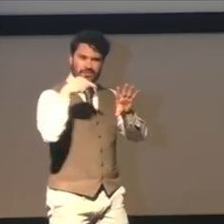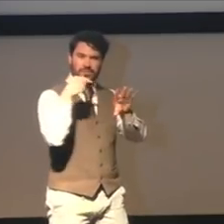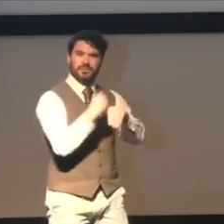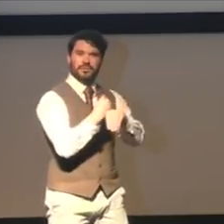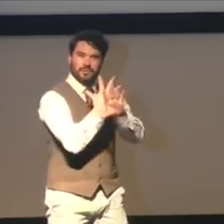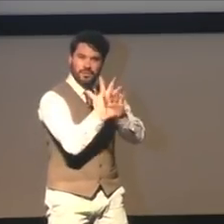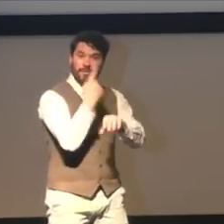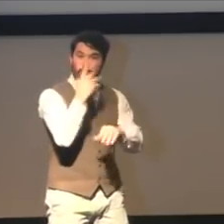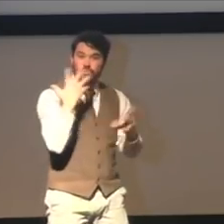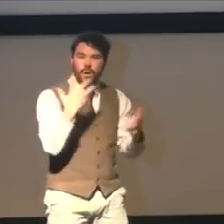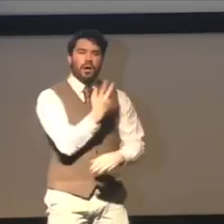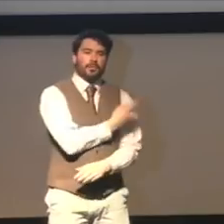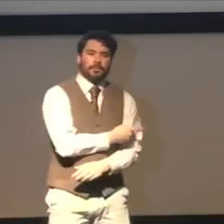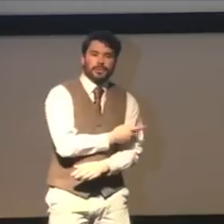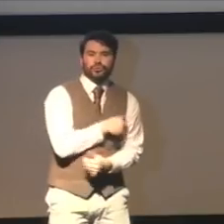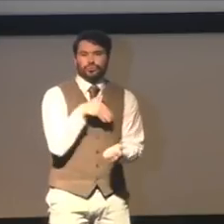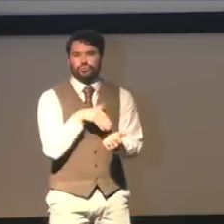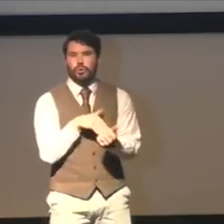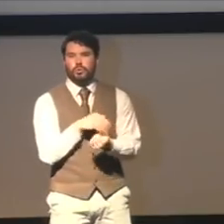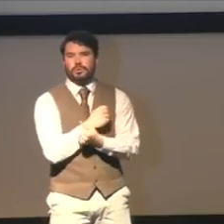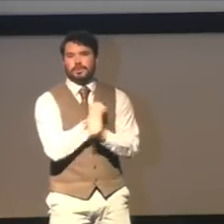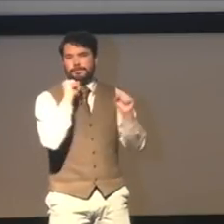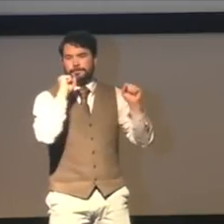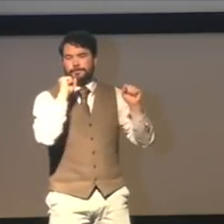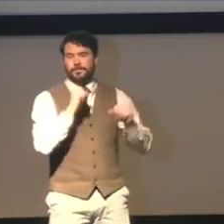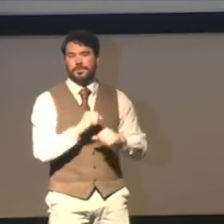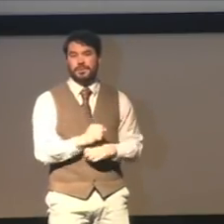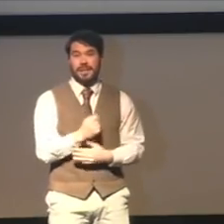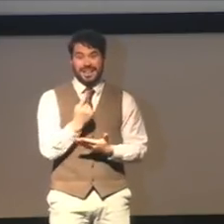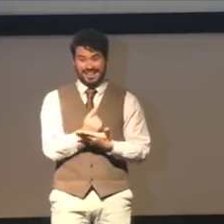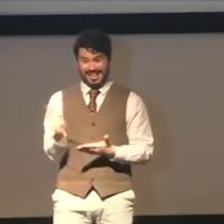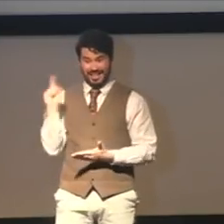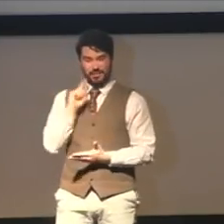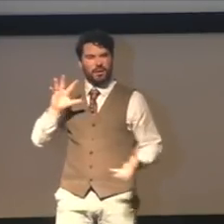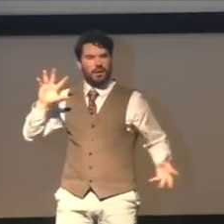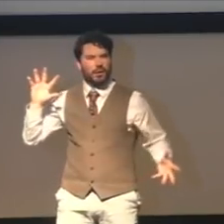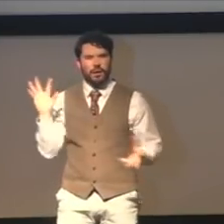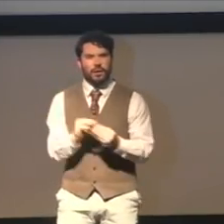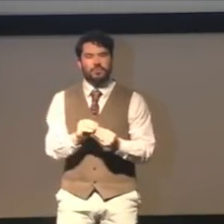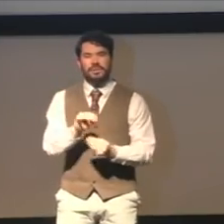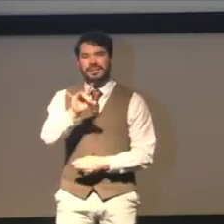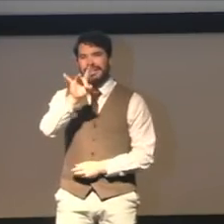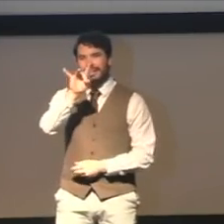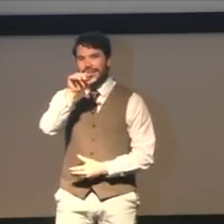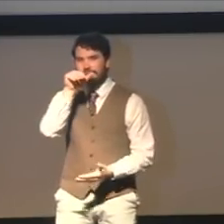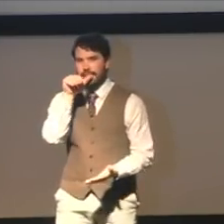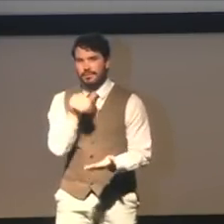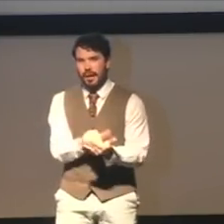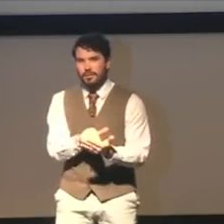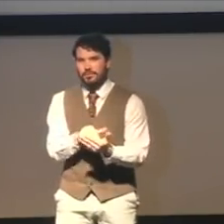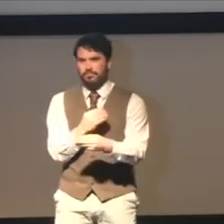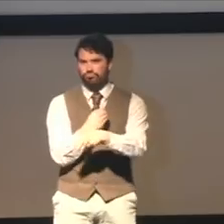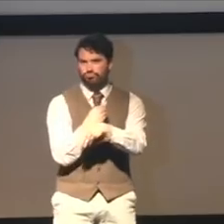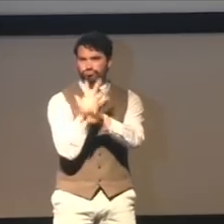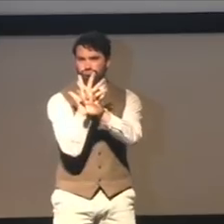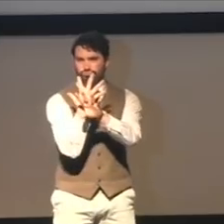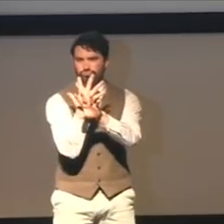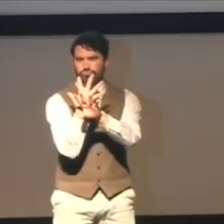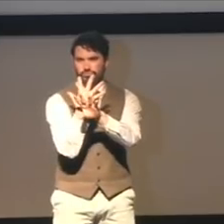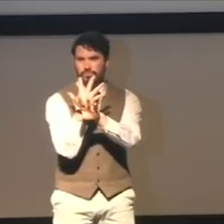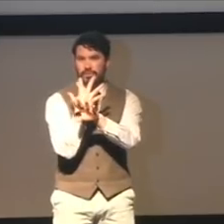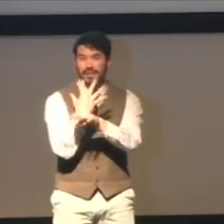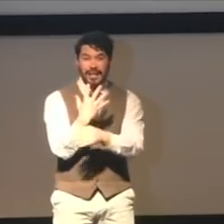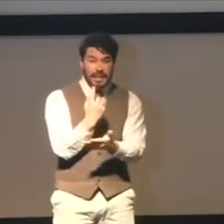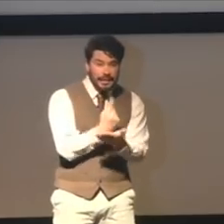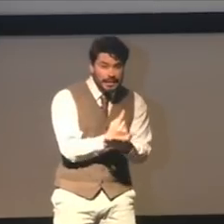providers. We've already, last week, did 8,000 virtual visits, which last year, for the whole